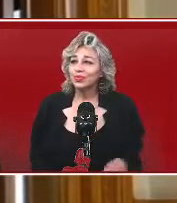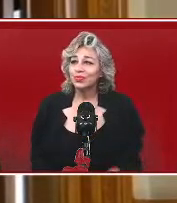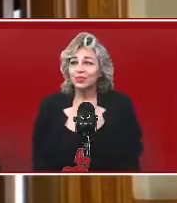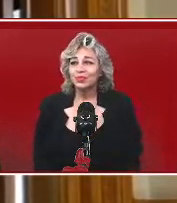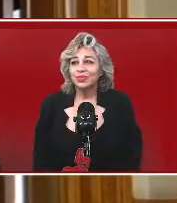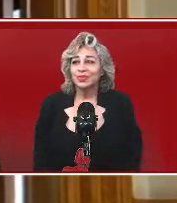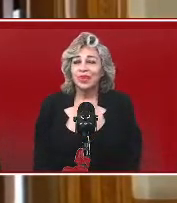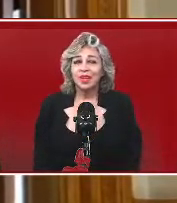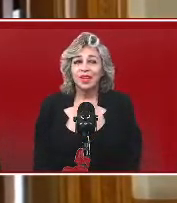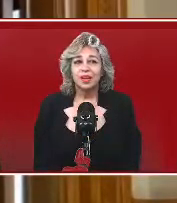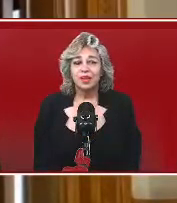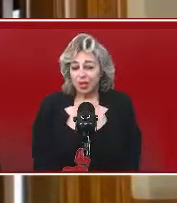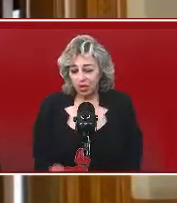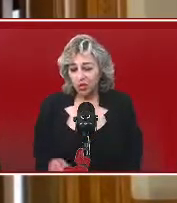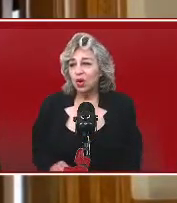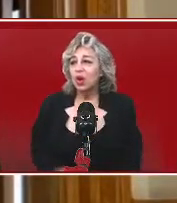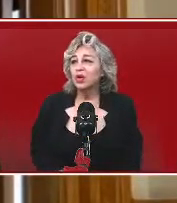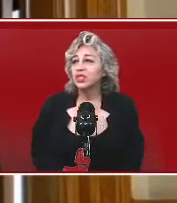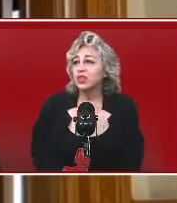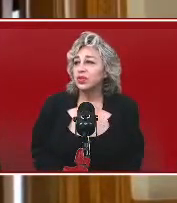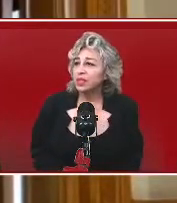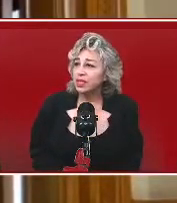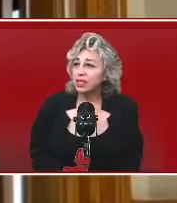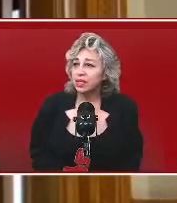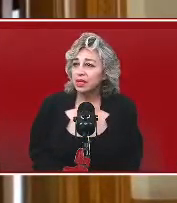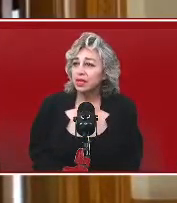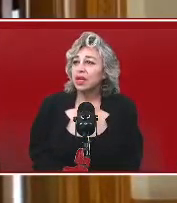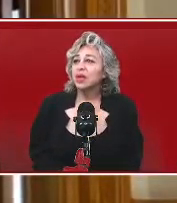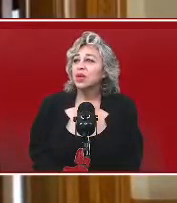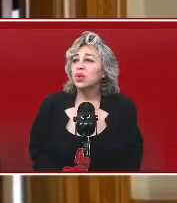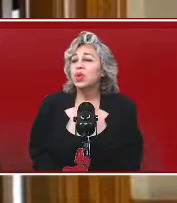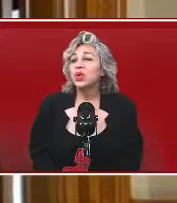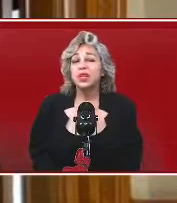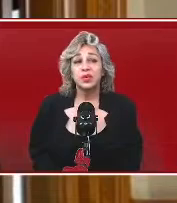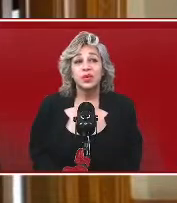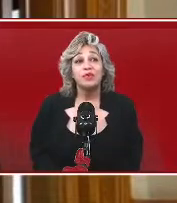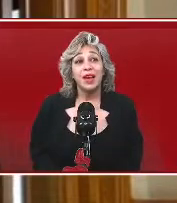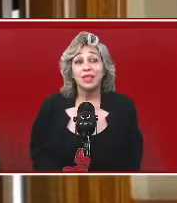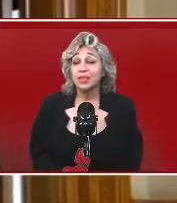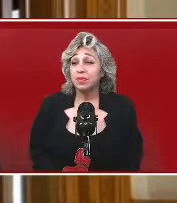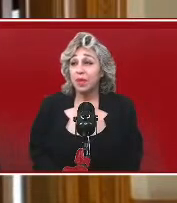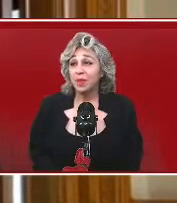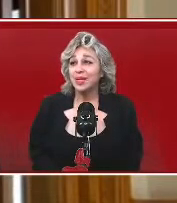todos los estudiantes. Se va a adelantar to all the el students. pago. We're going to